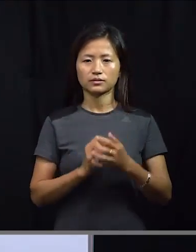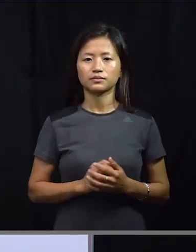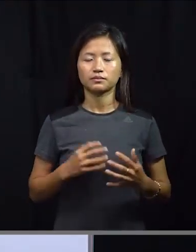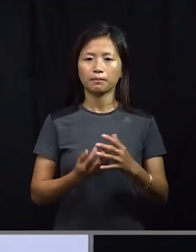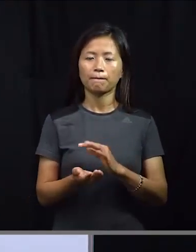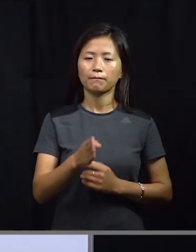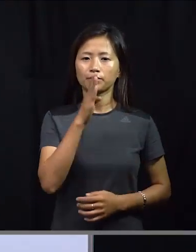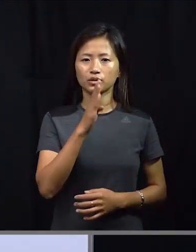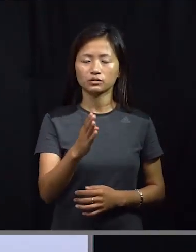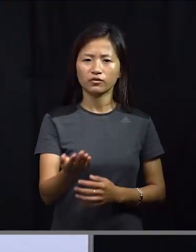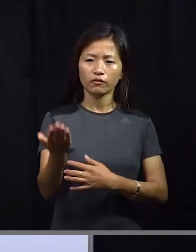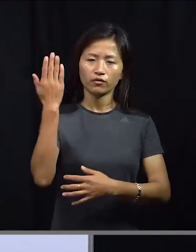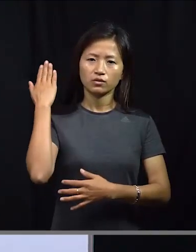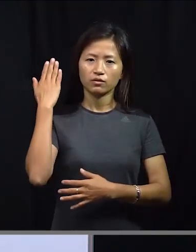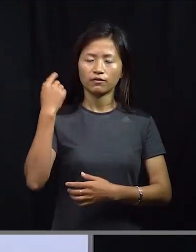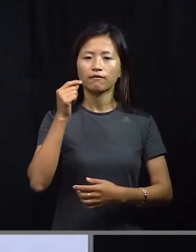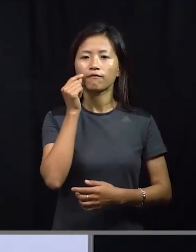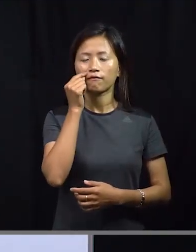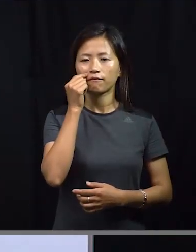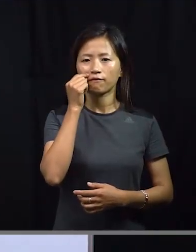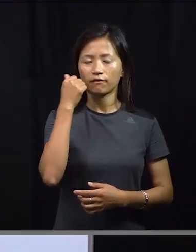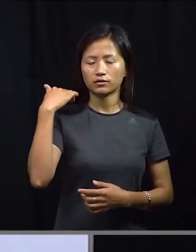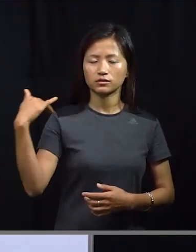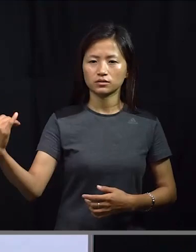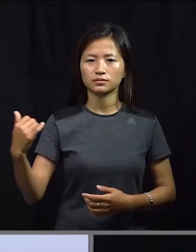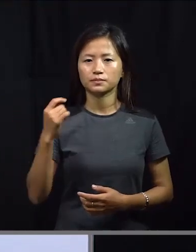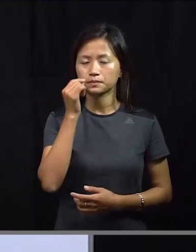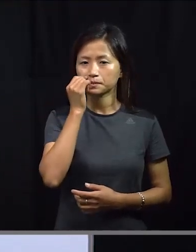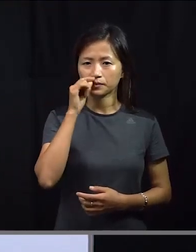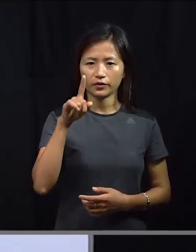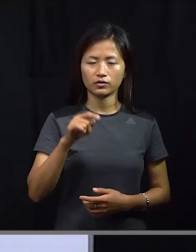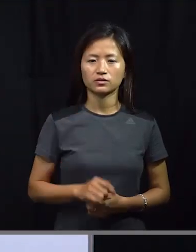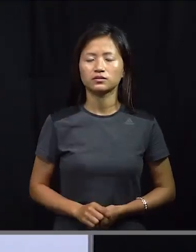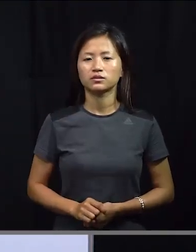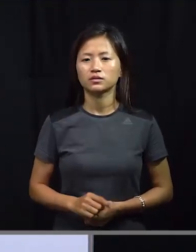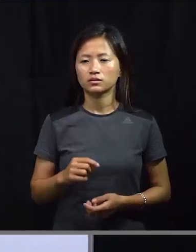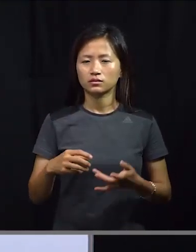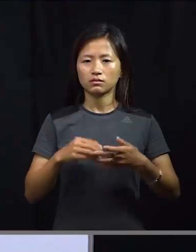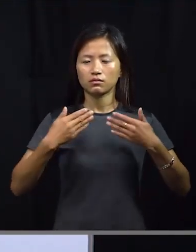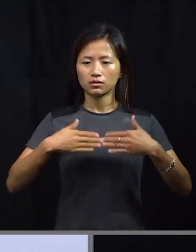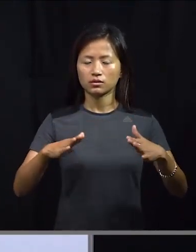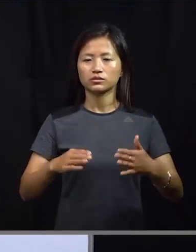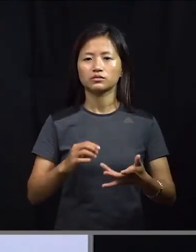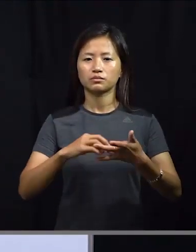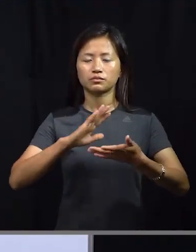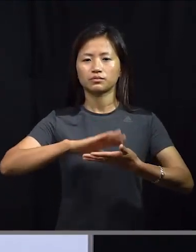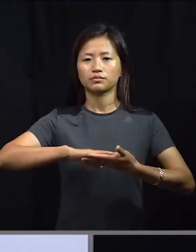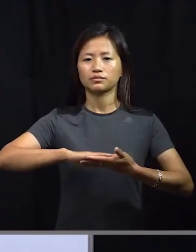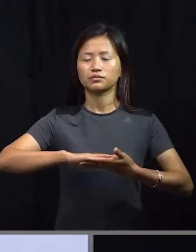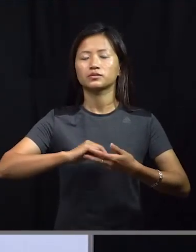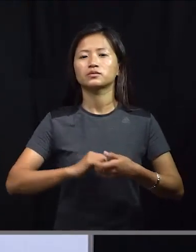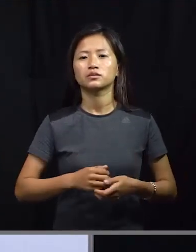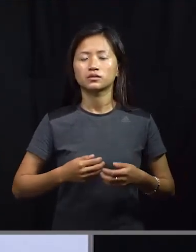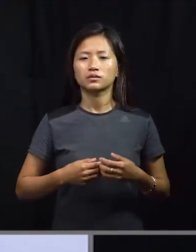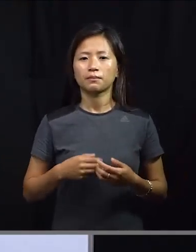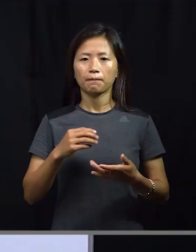to the same forefathers, and that is the reason why, you're not allowed to marry a person belonging to Sabinda